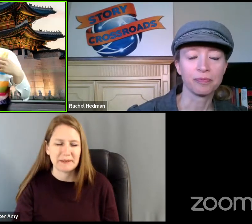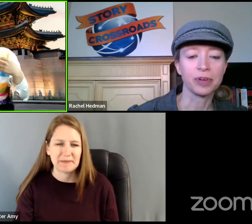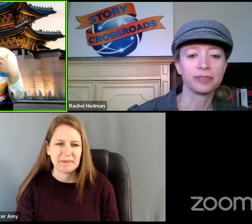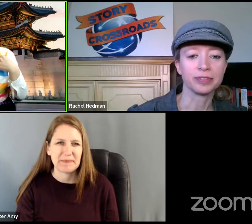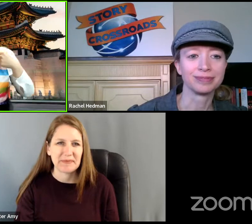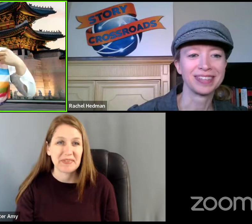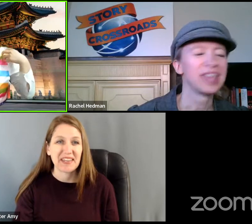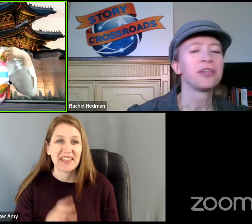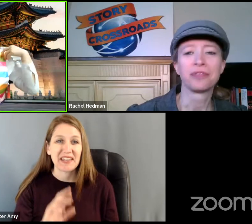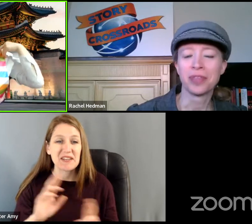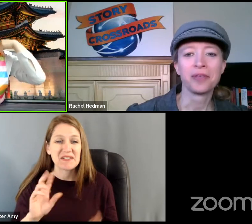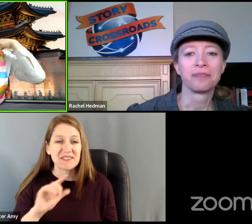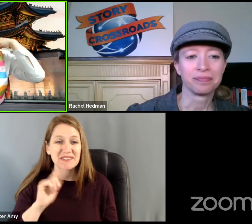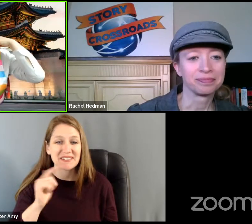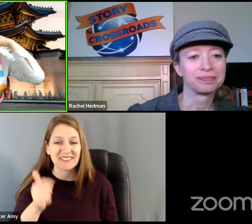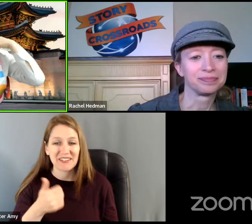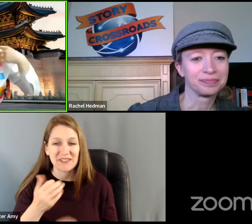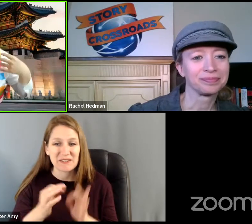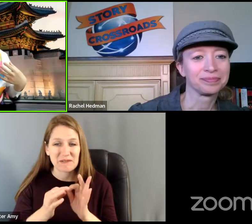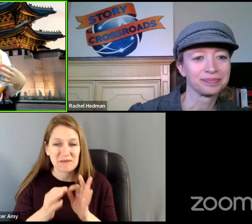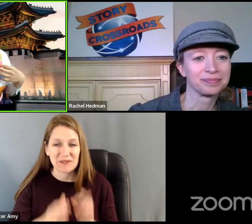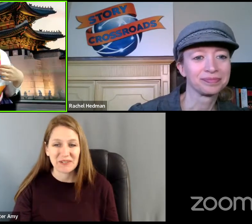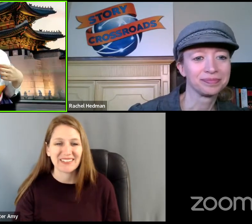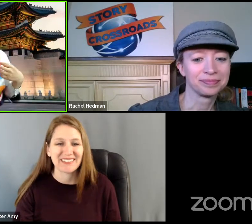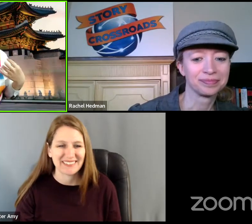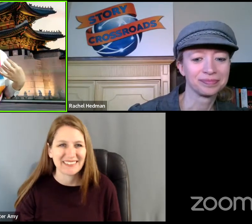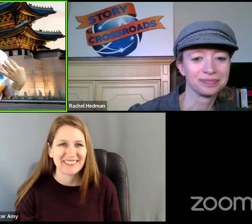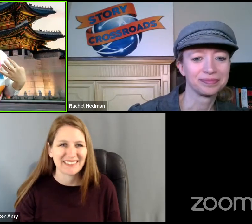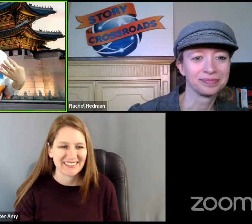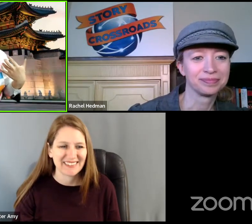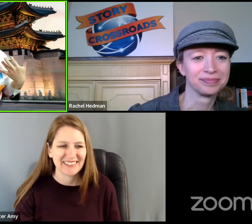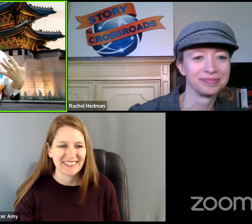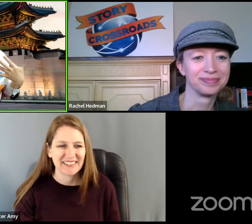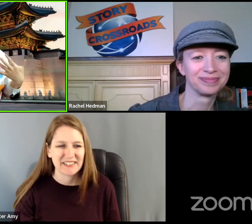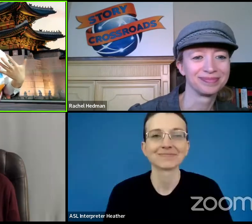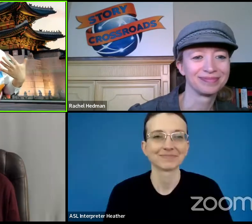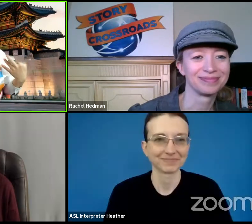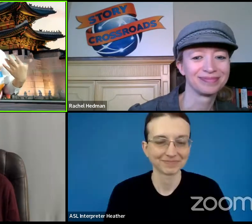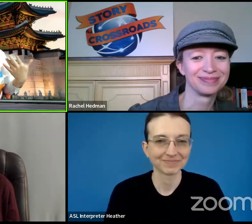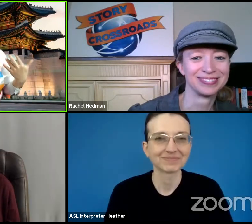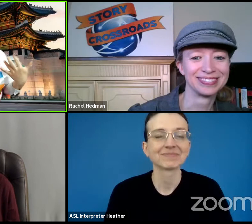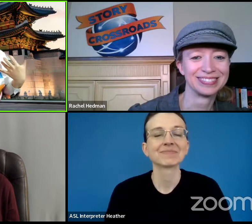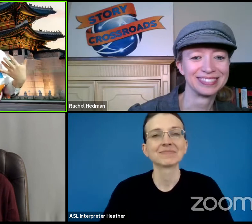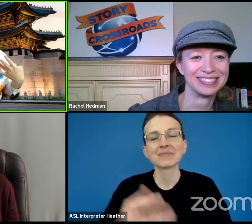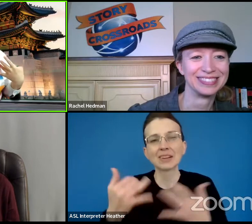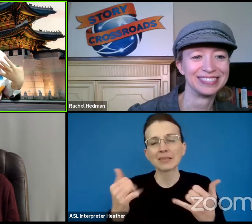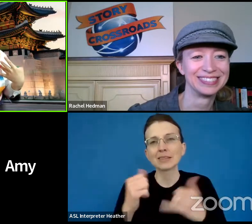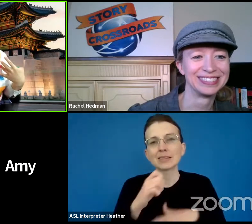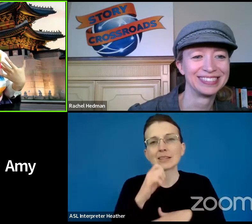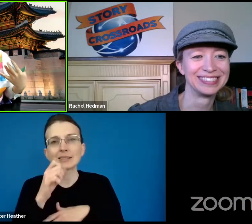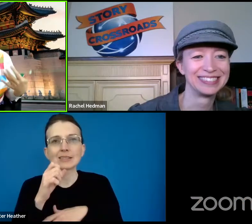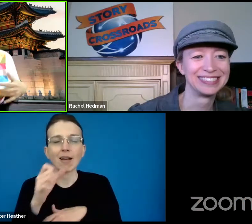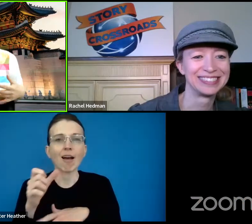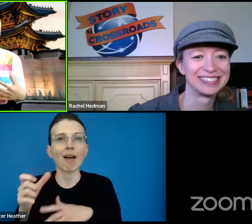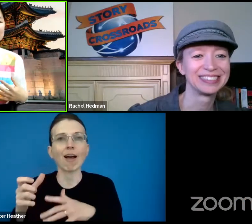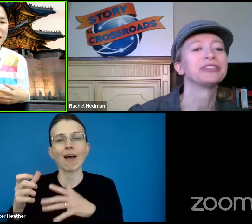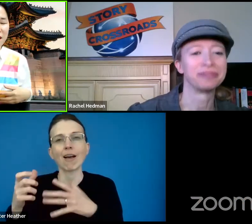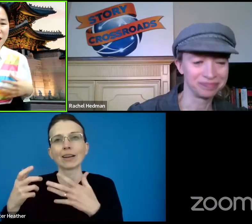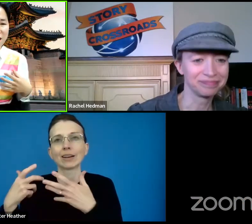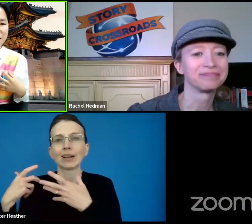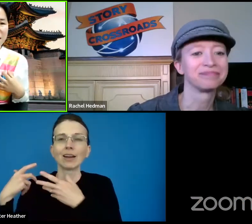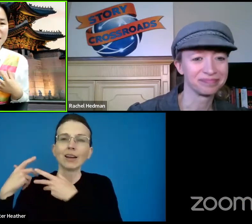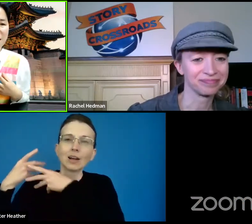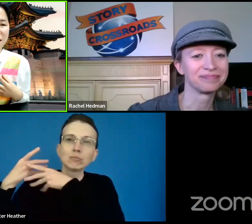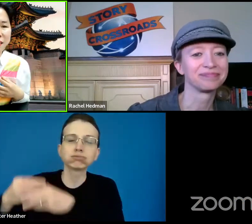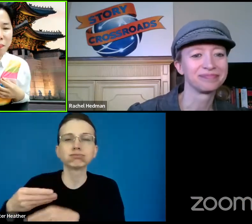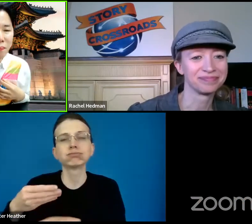This is not a classic, authentic Korean dress, but